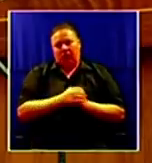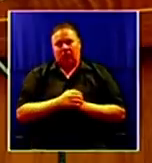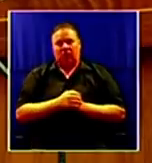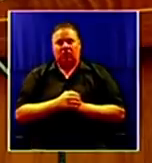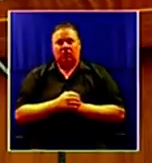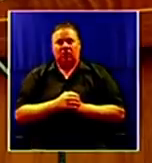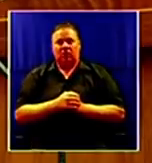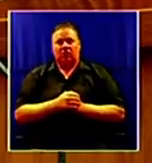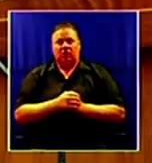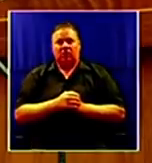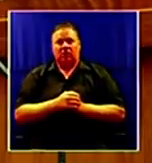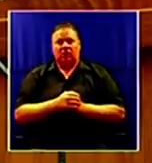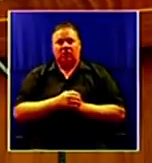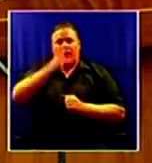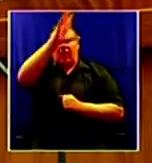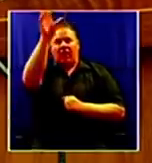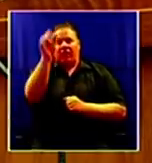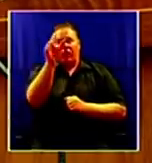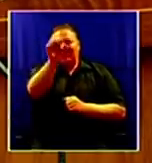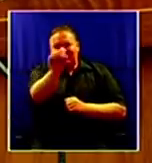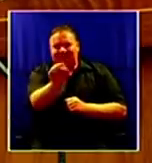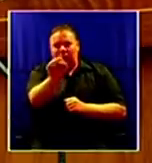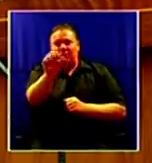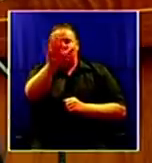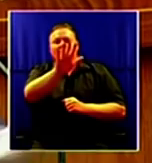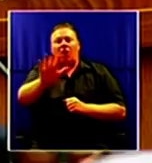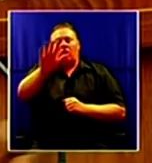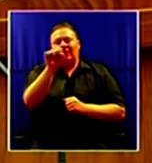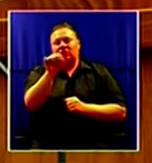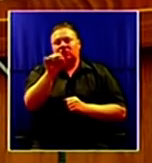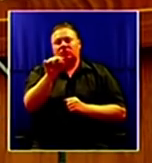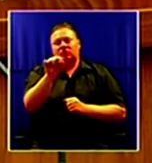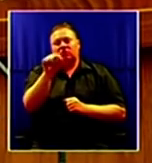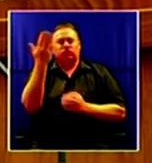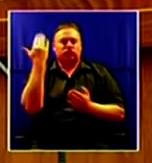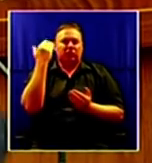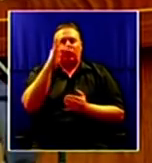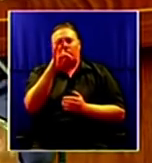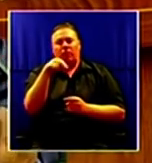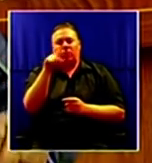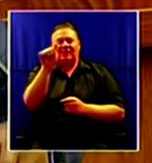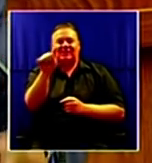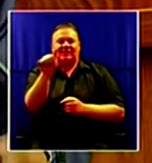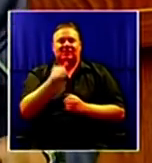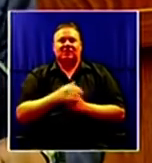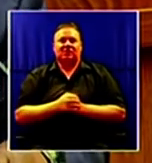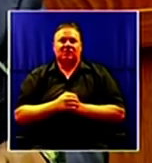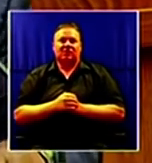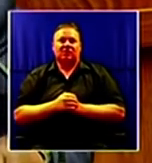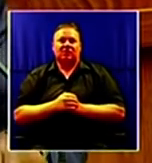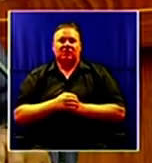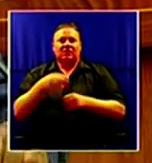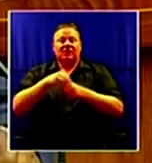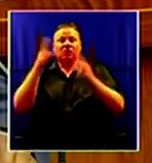2021. Sub-Saharan Africa is forecast to grow by 3.2%. In this context, Mr.